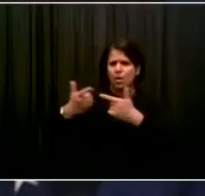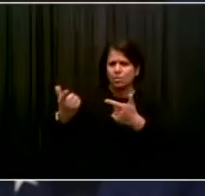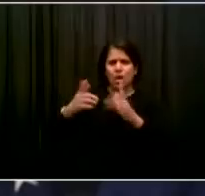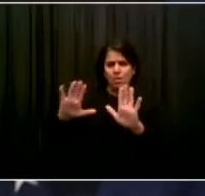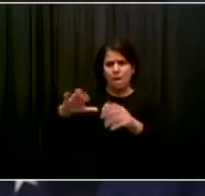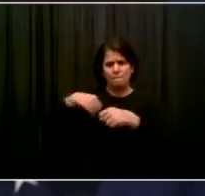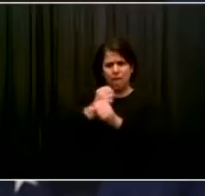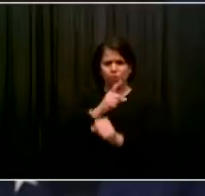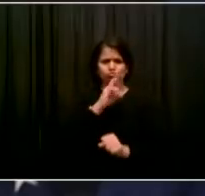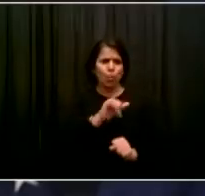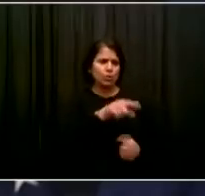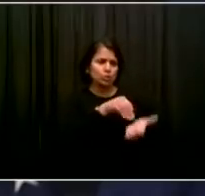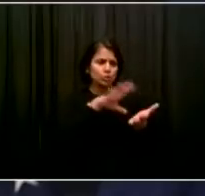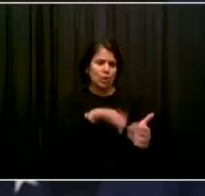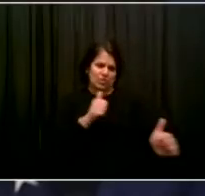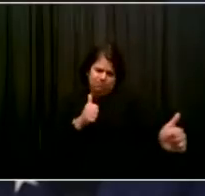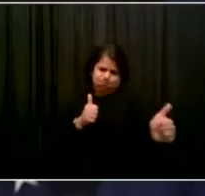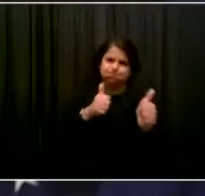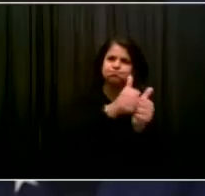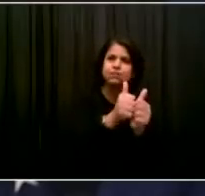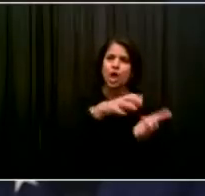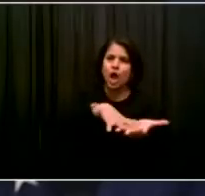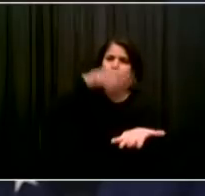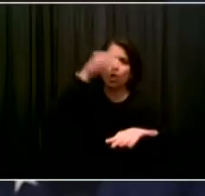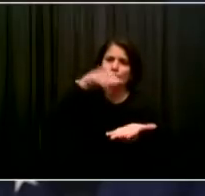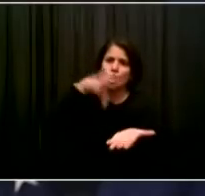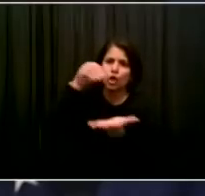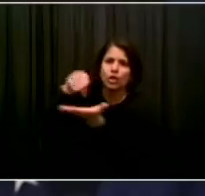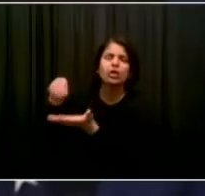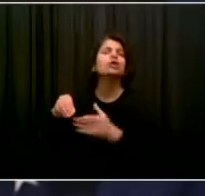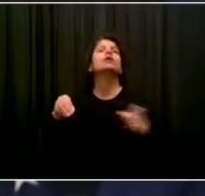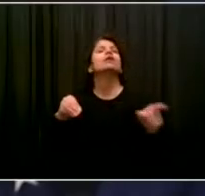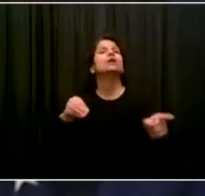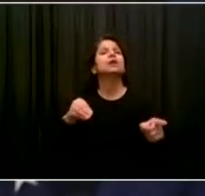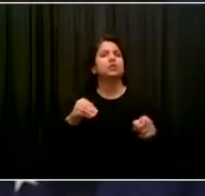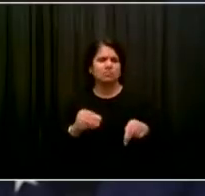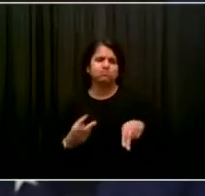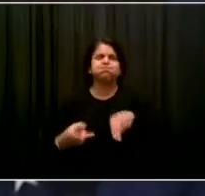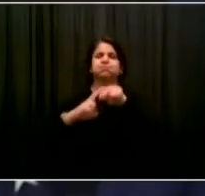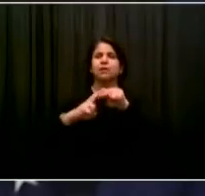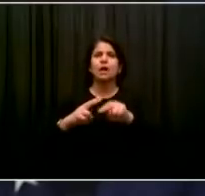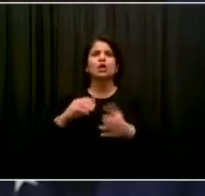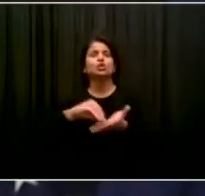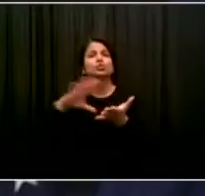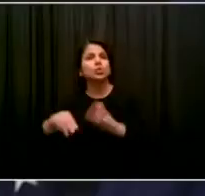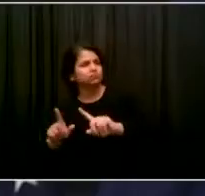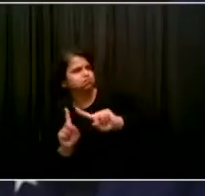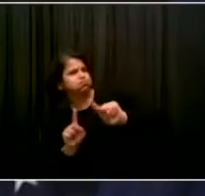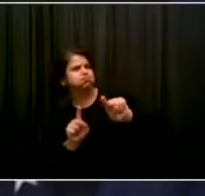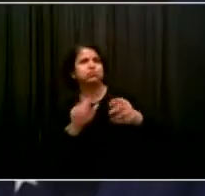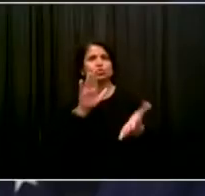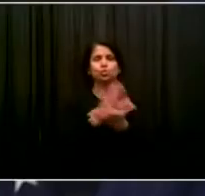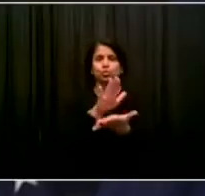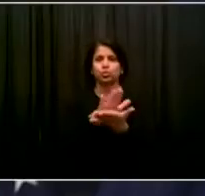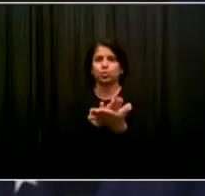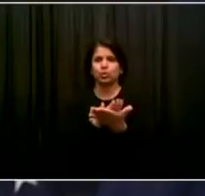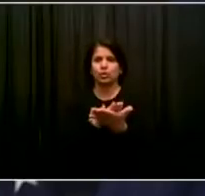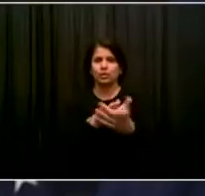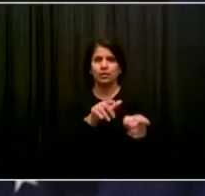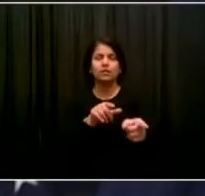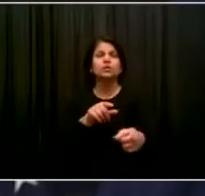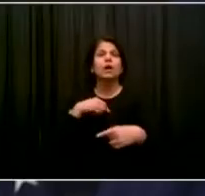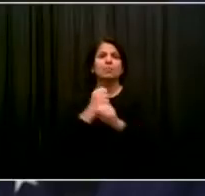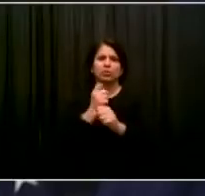upward. Our students are steadily coming back to school. I think you will continue to see the numbers go up over the coming days and